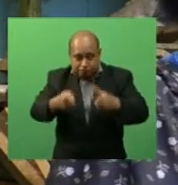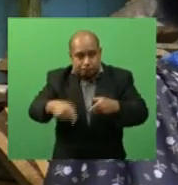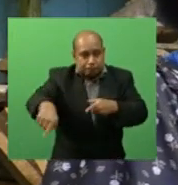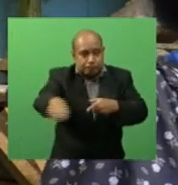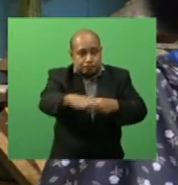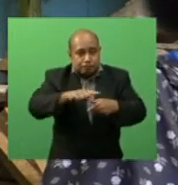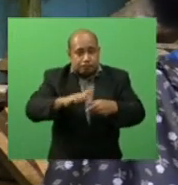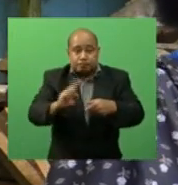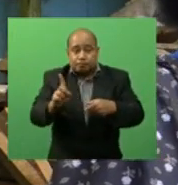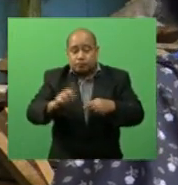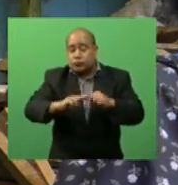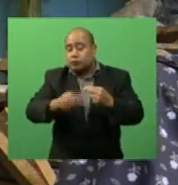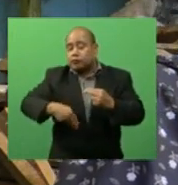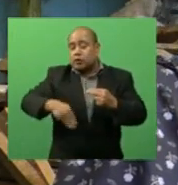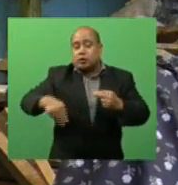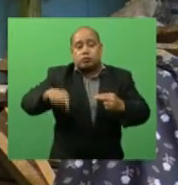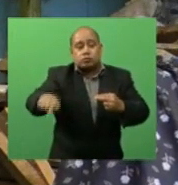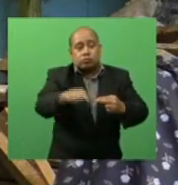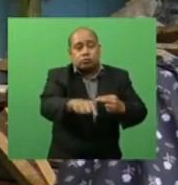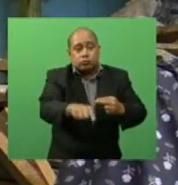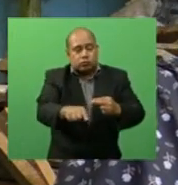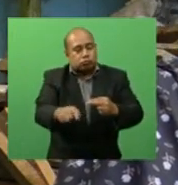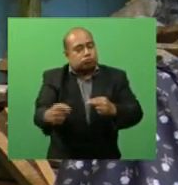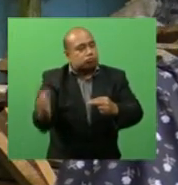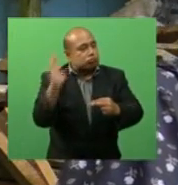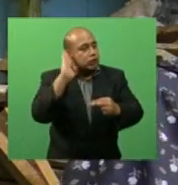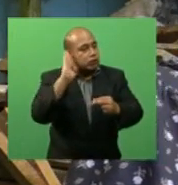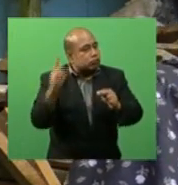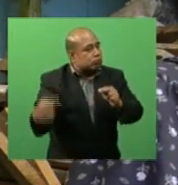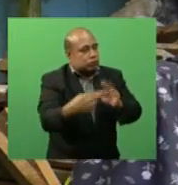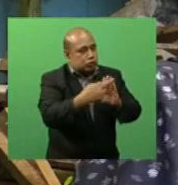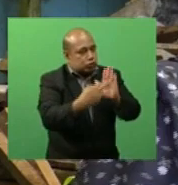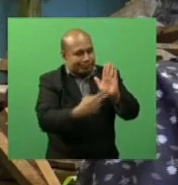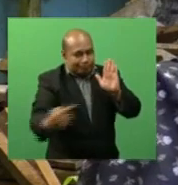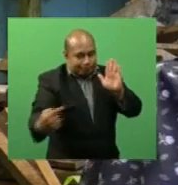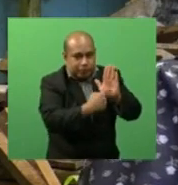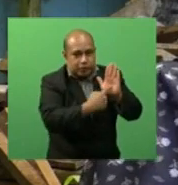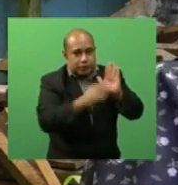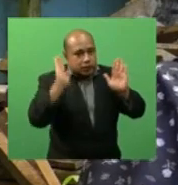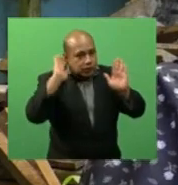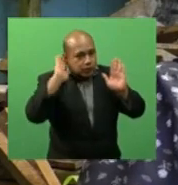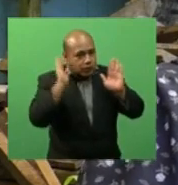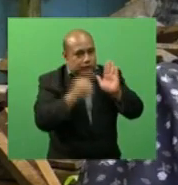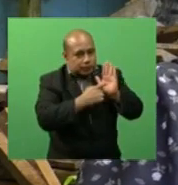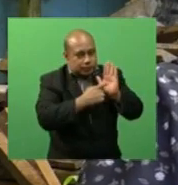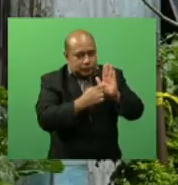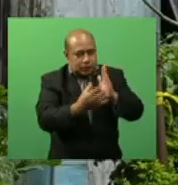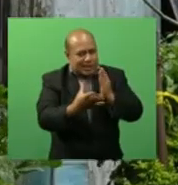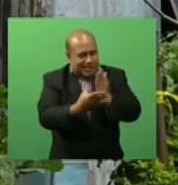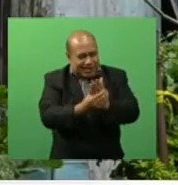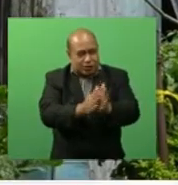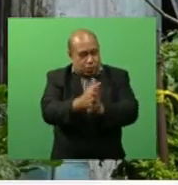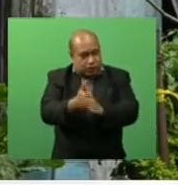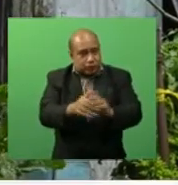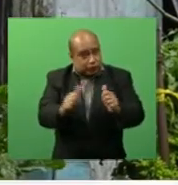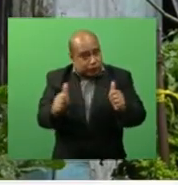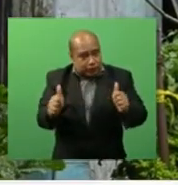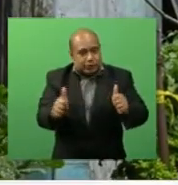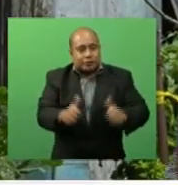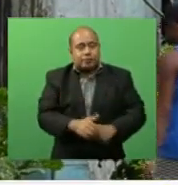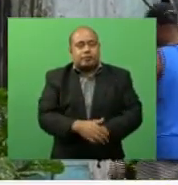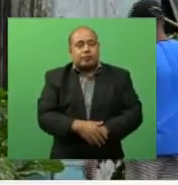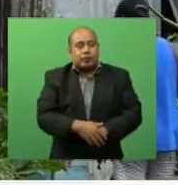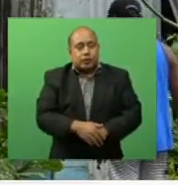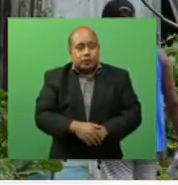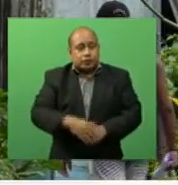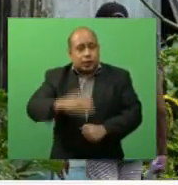have to follow the directives. We have to keep washing our hands till everything has been relaxed. A hairdresser and her daughter